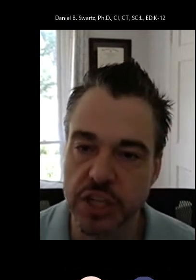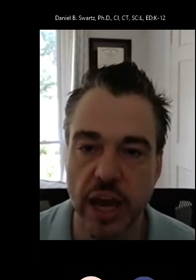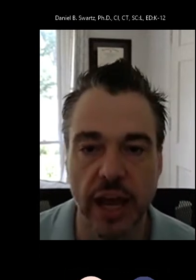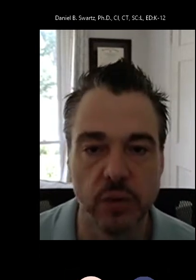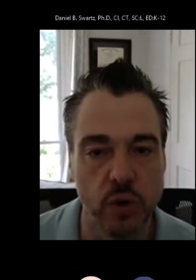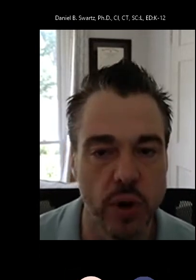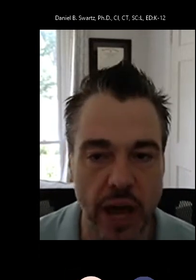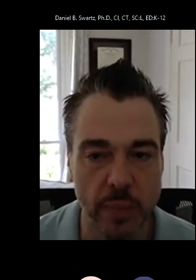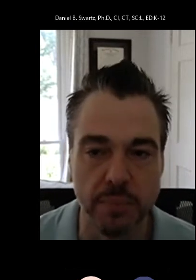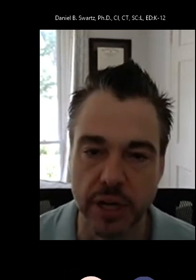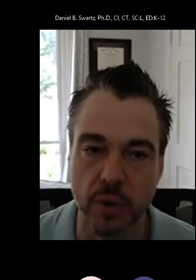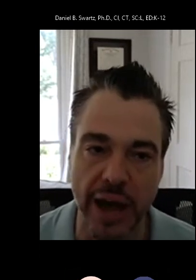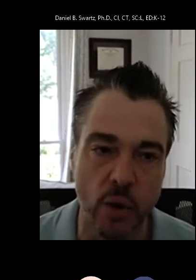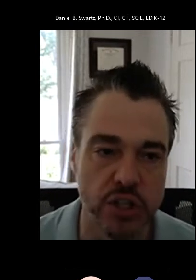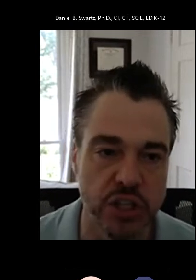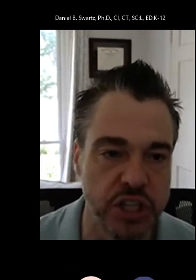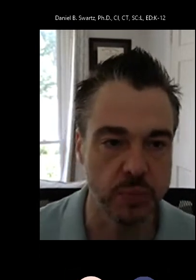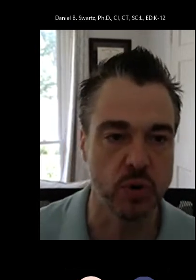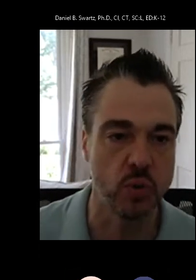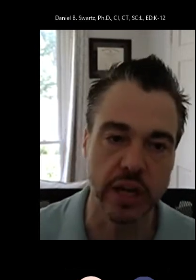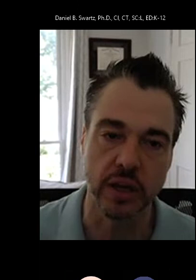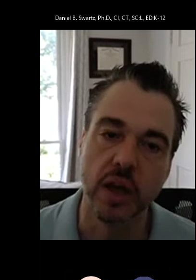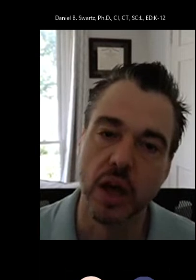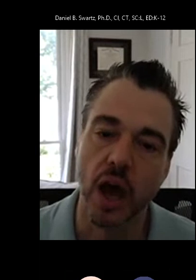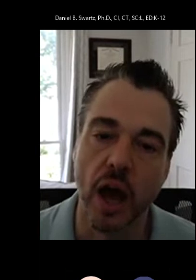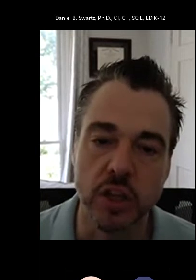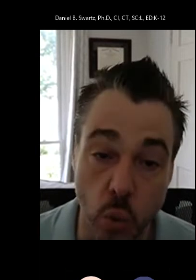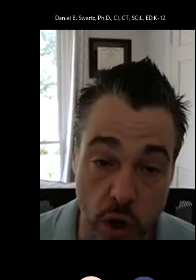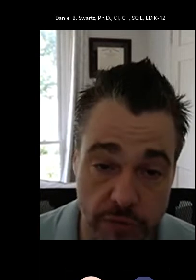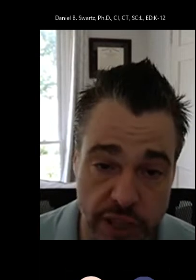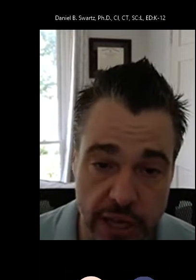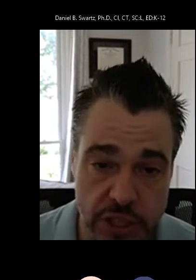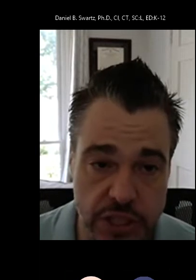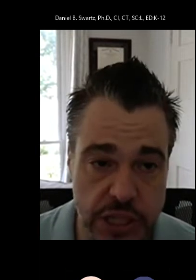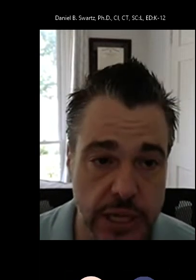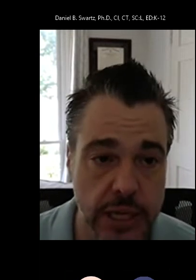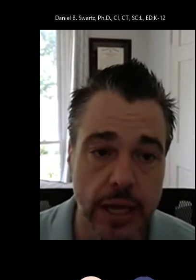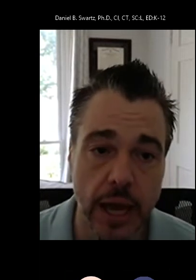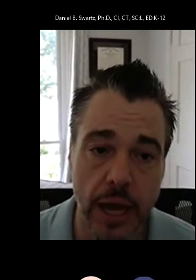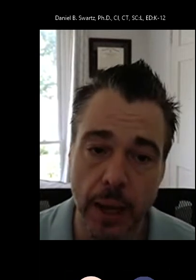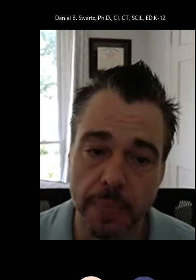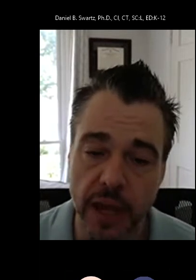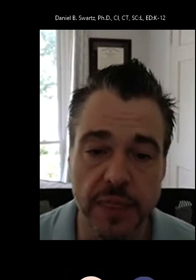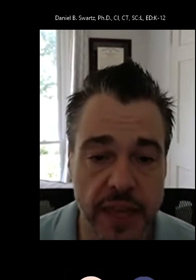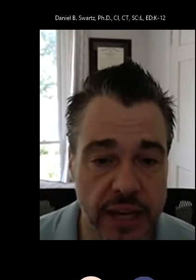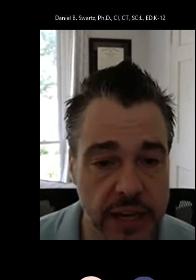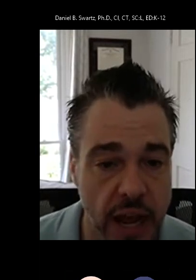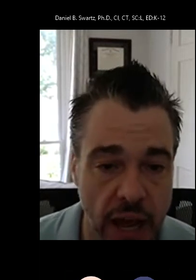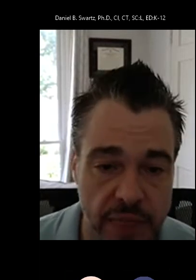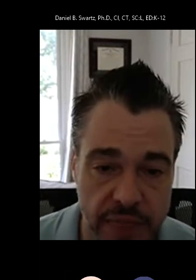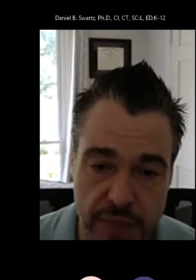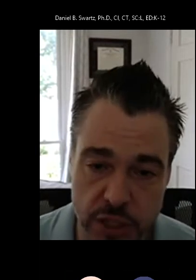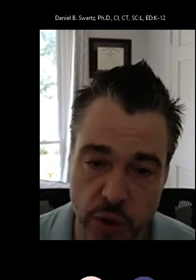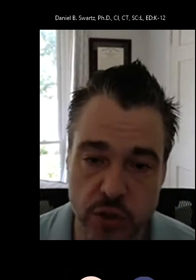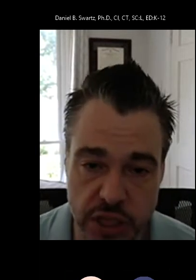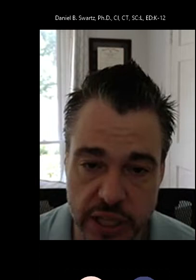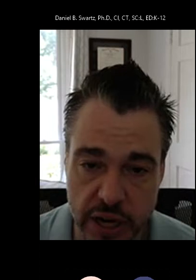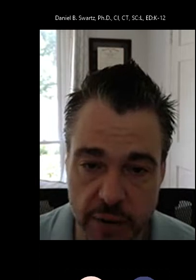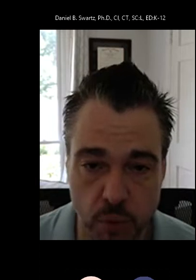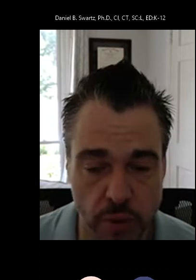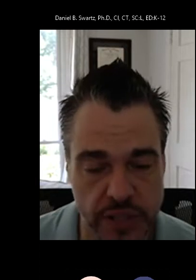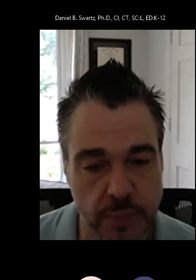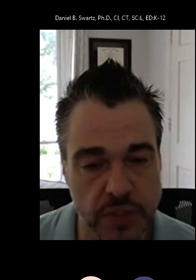the agency and record how many billable hours in a typical week you work for the agency. And then that's